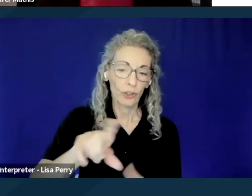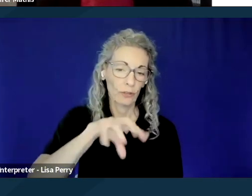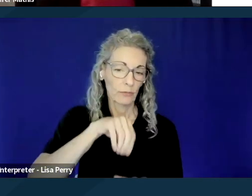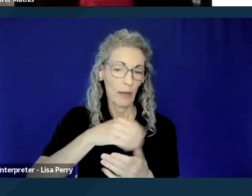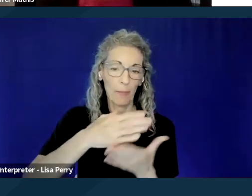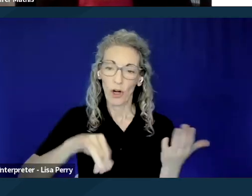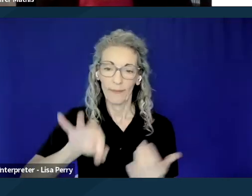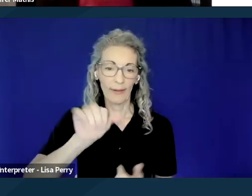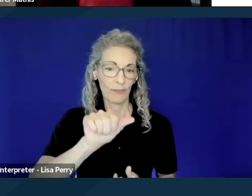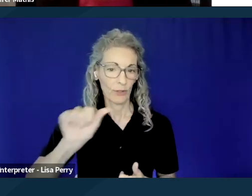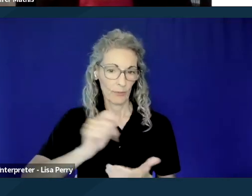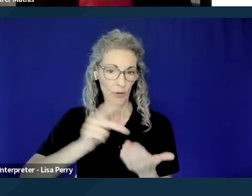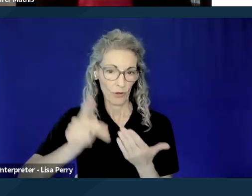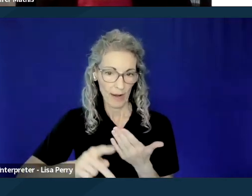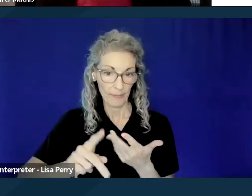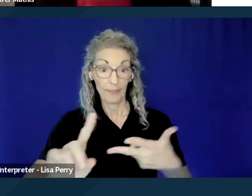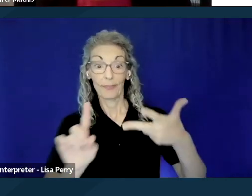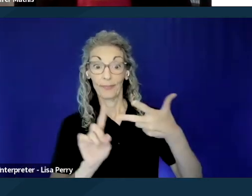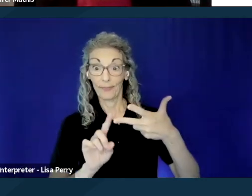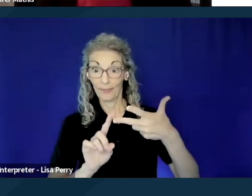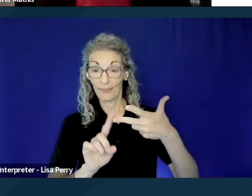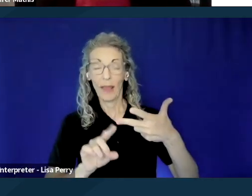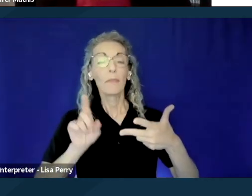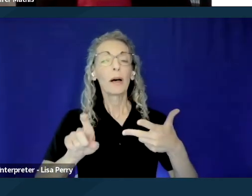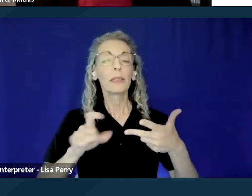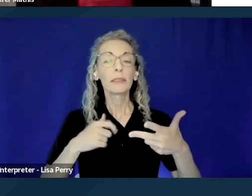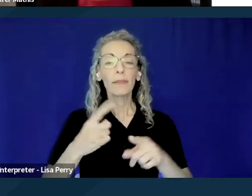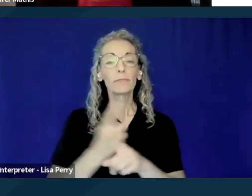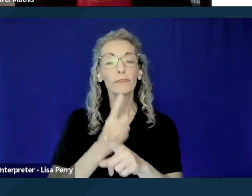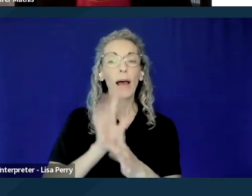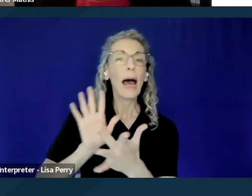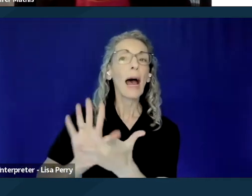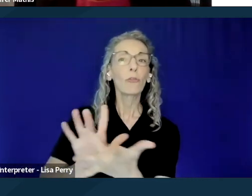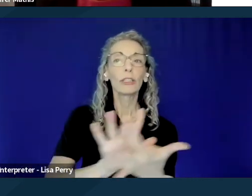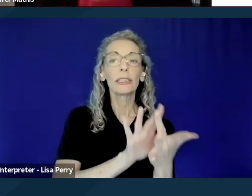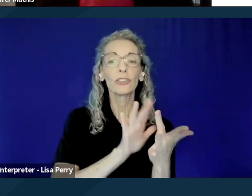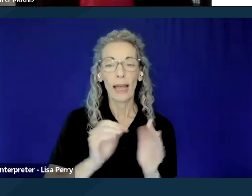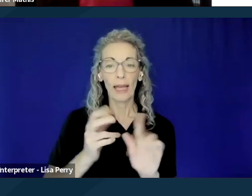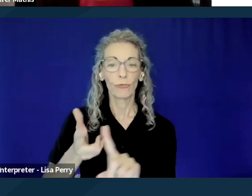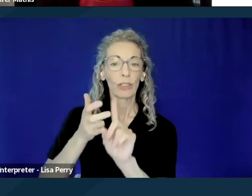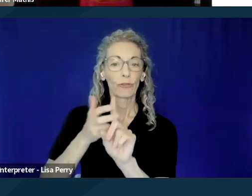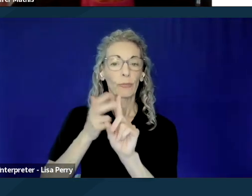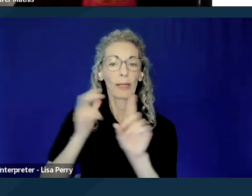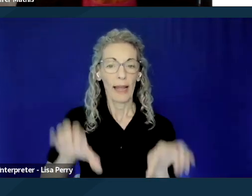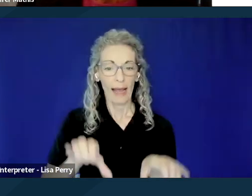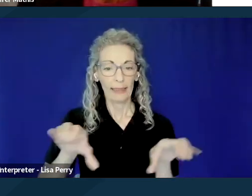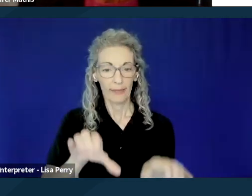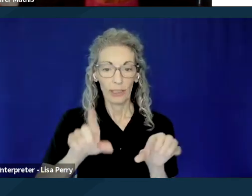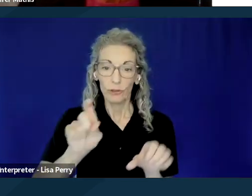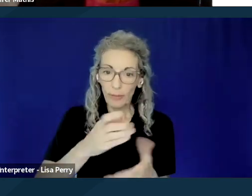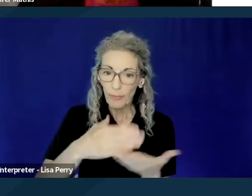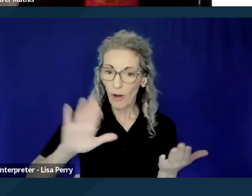program. And then appropriate outreach and recruitment activities are supposed to be part of the program. And